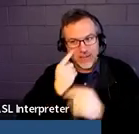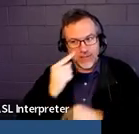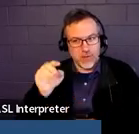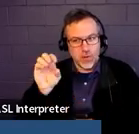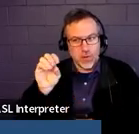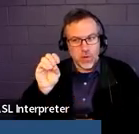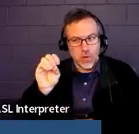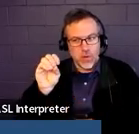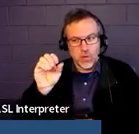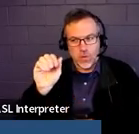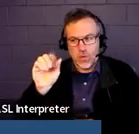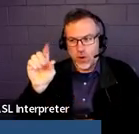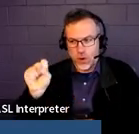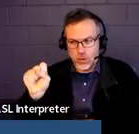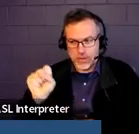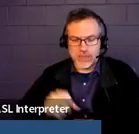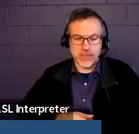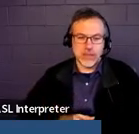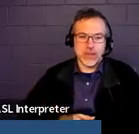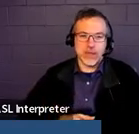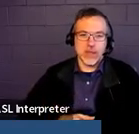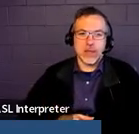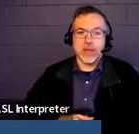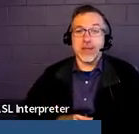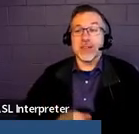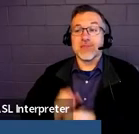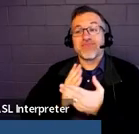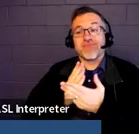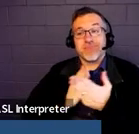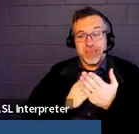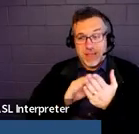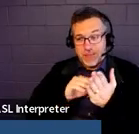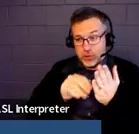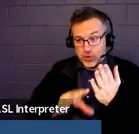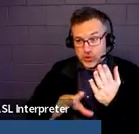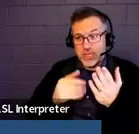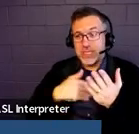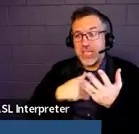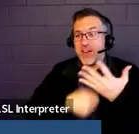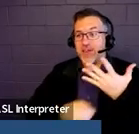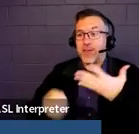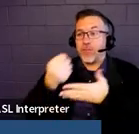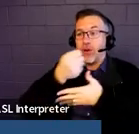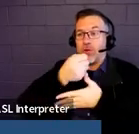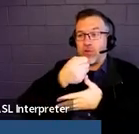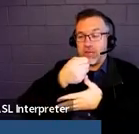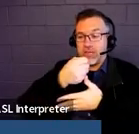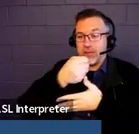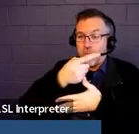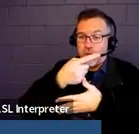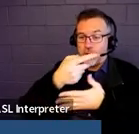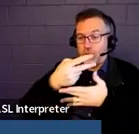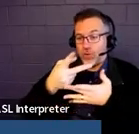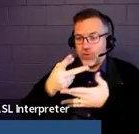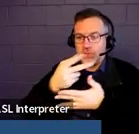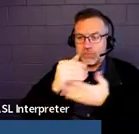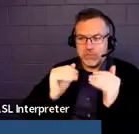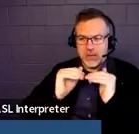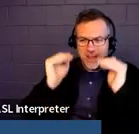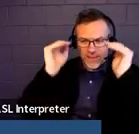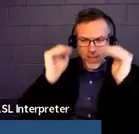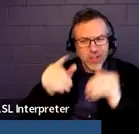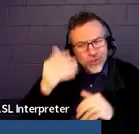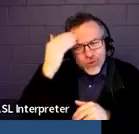Some people, because of the priority level that the students are placed on, I'm not sure if you guys know about